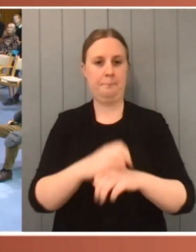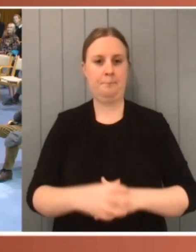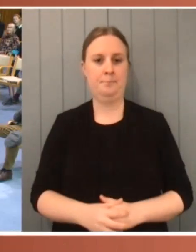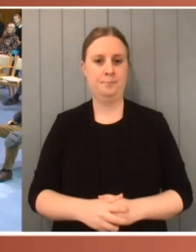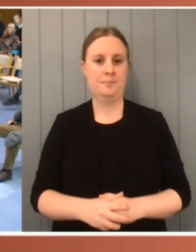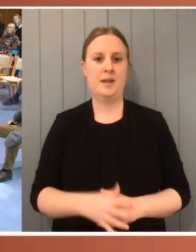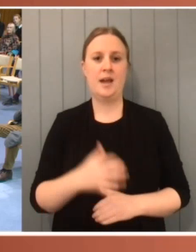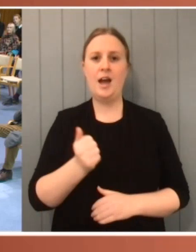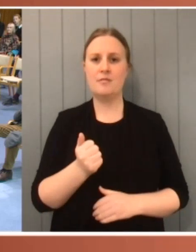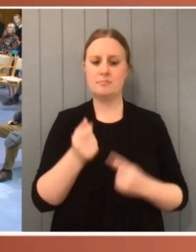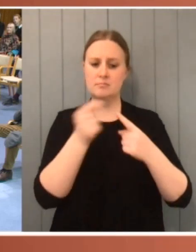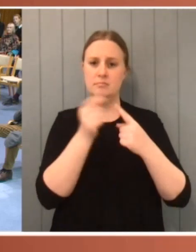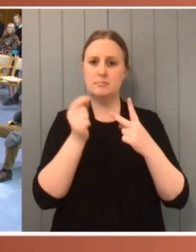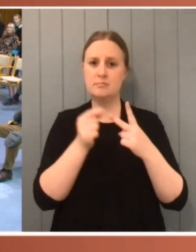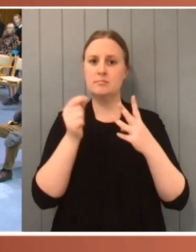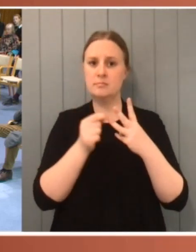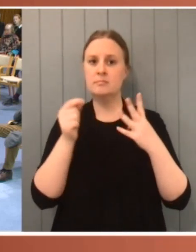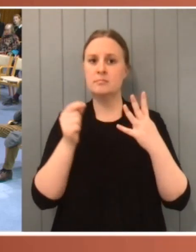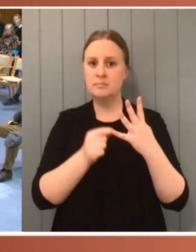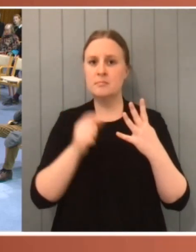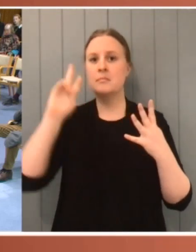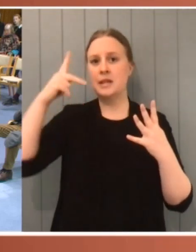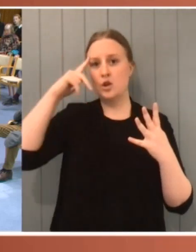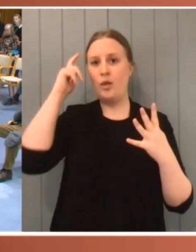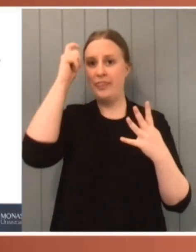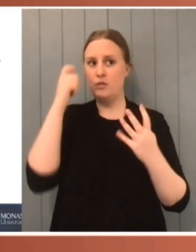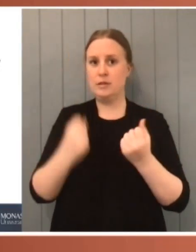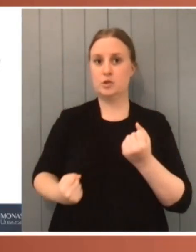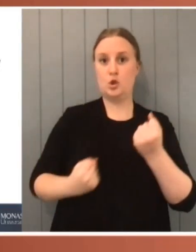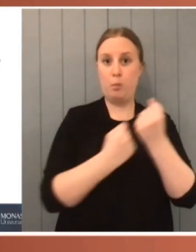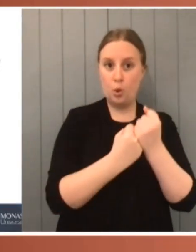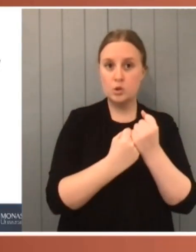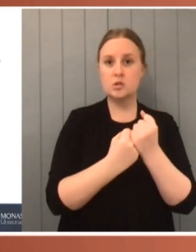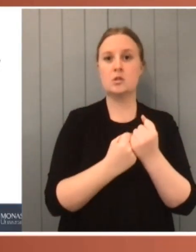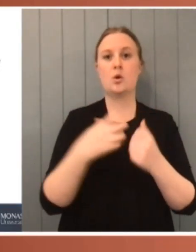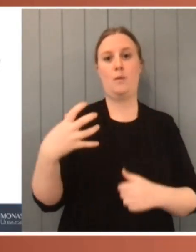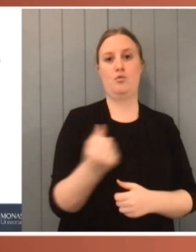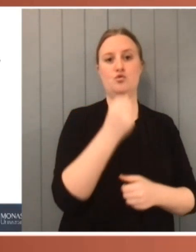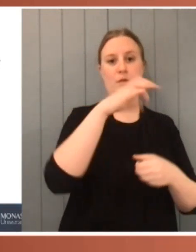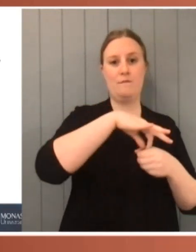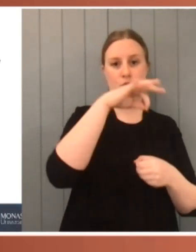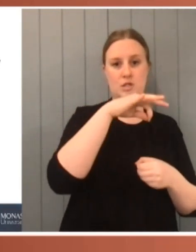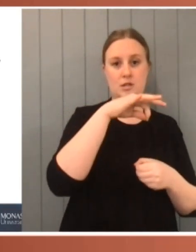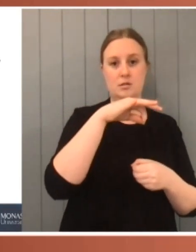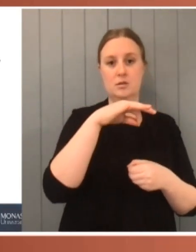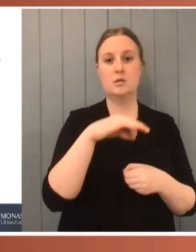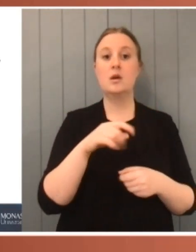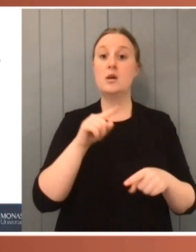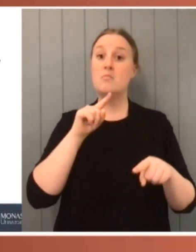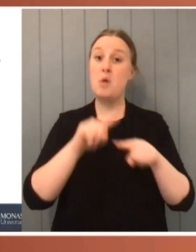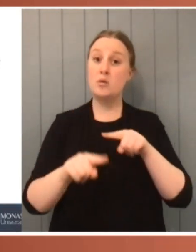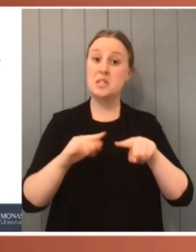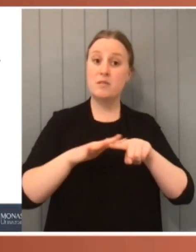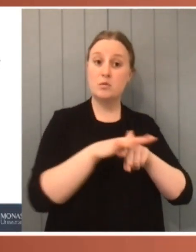arguments in political theory that support compulsory voting. Some of the most influential are, for example, the idea that compulsory